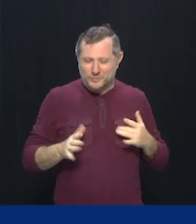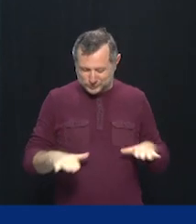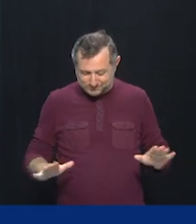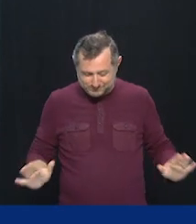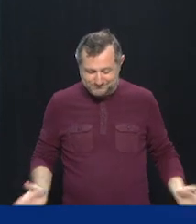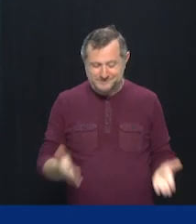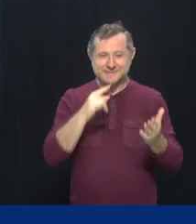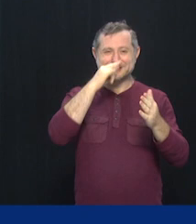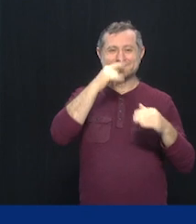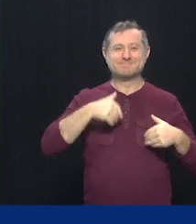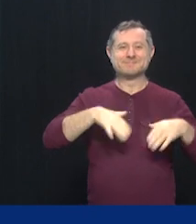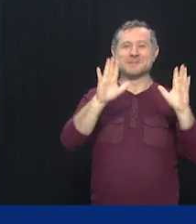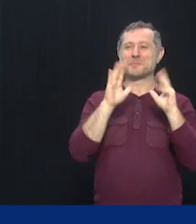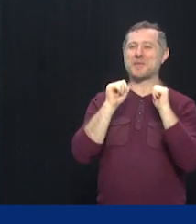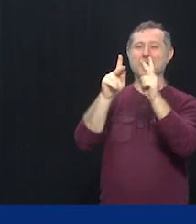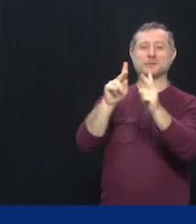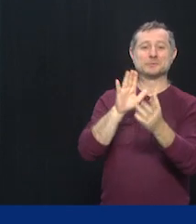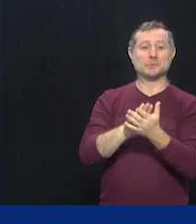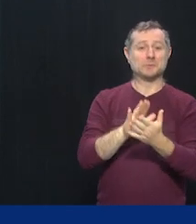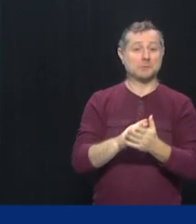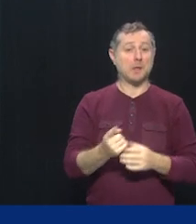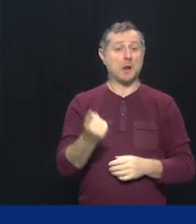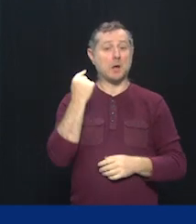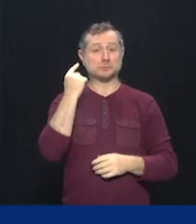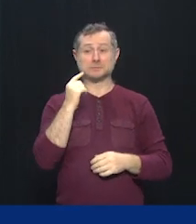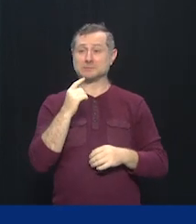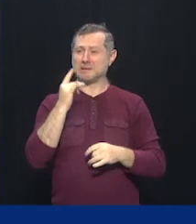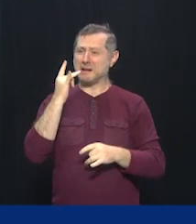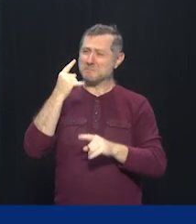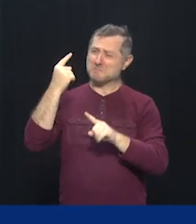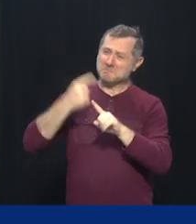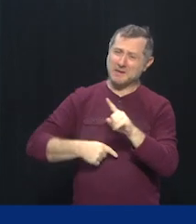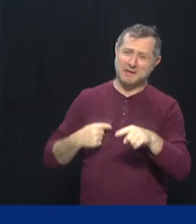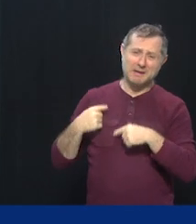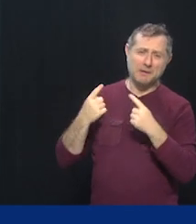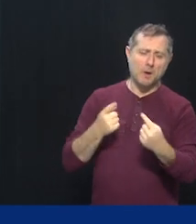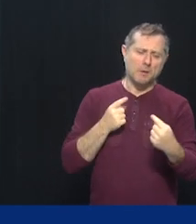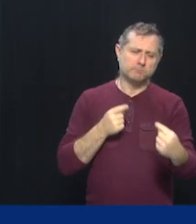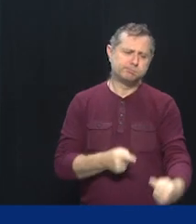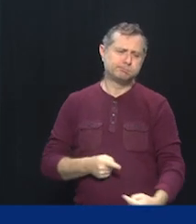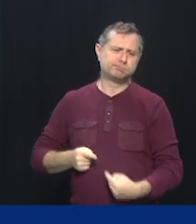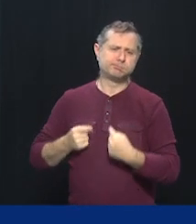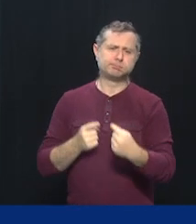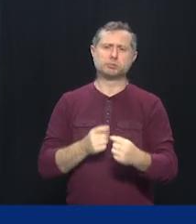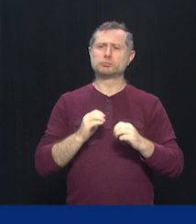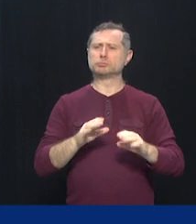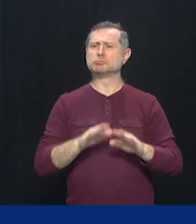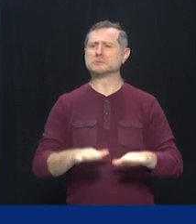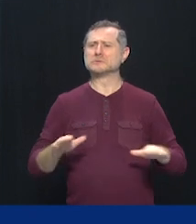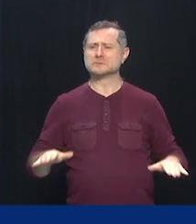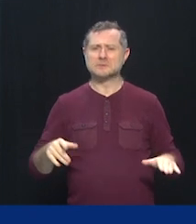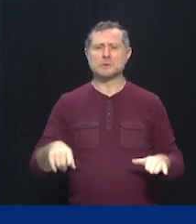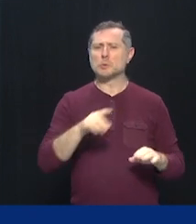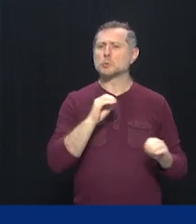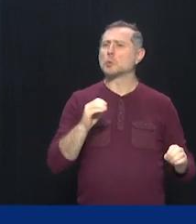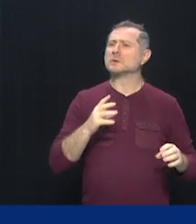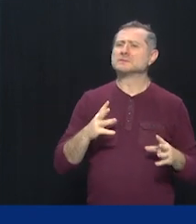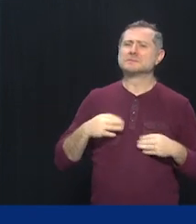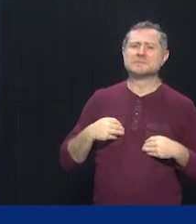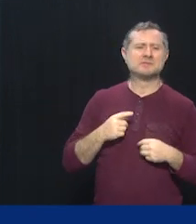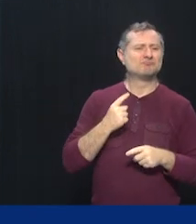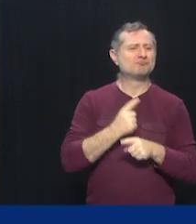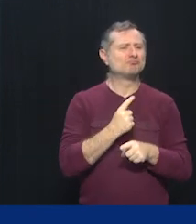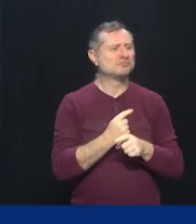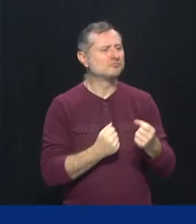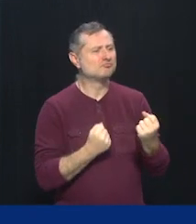a brutal year for our children, year and a half. Denied that normal support system. And many kids are